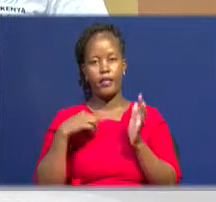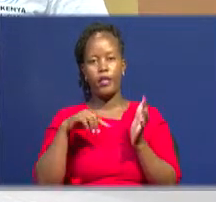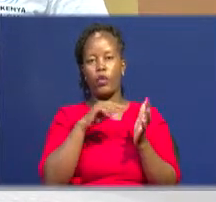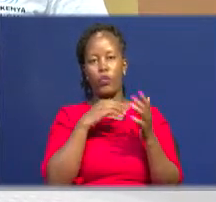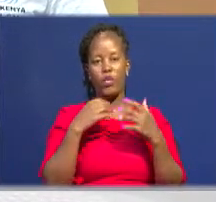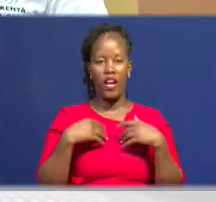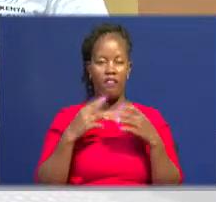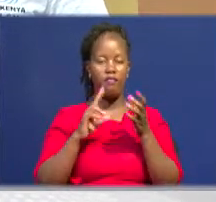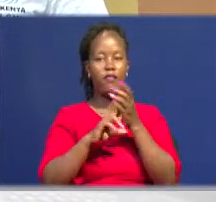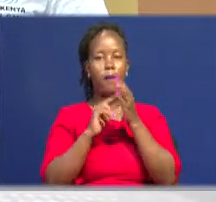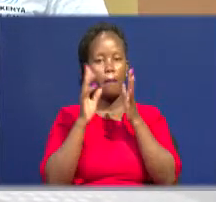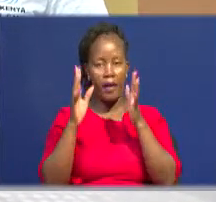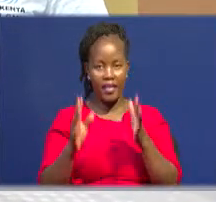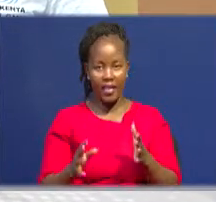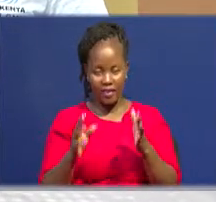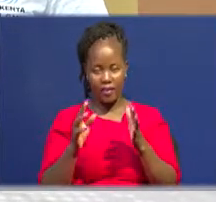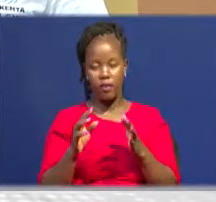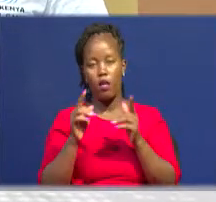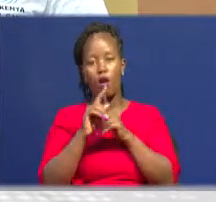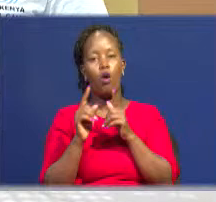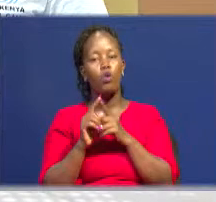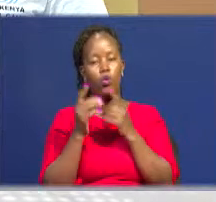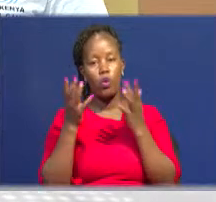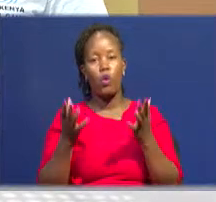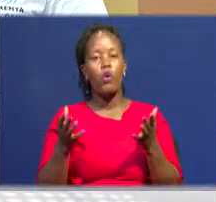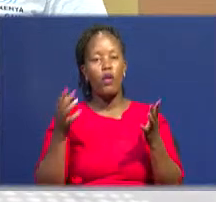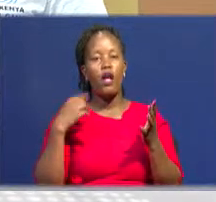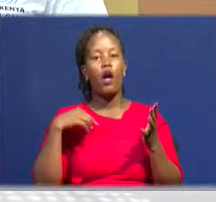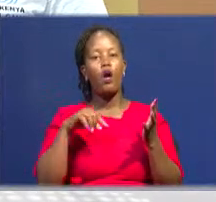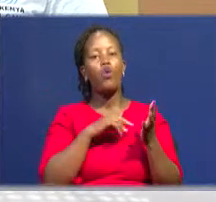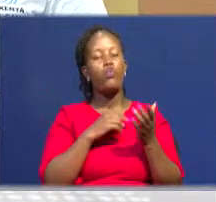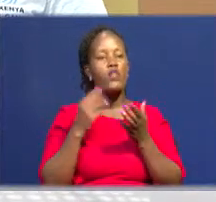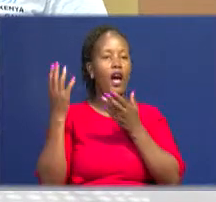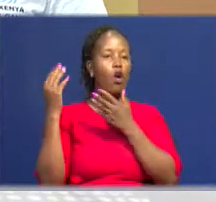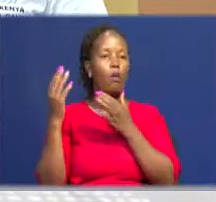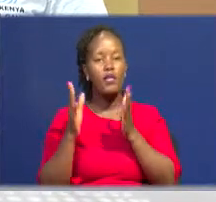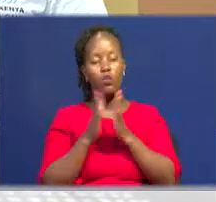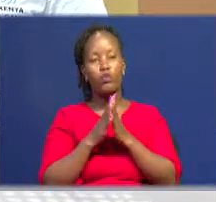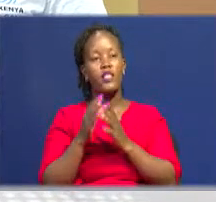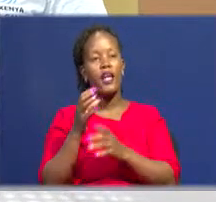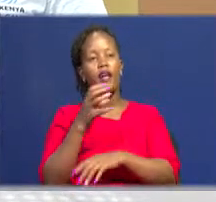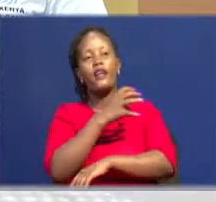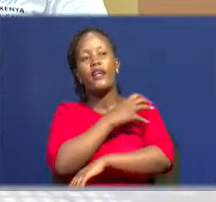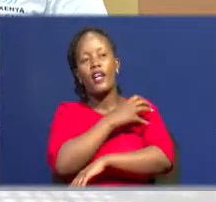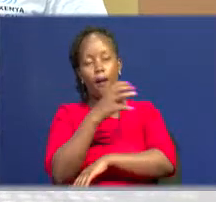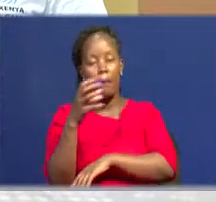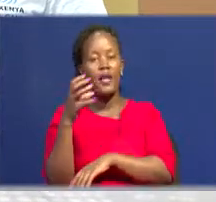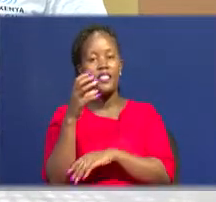partners, and beyond even the beach games, now we are looking into capacity building. That's why we'll be